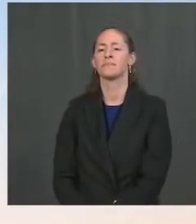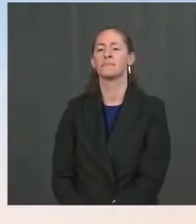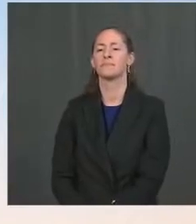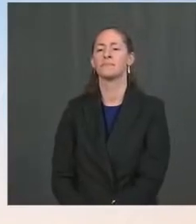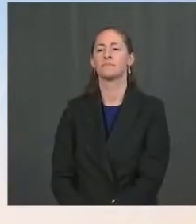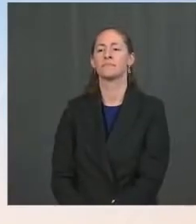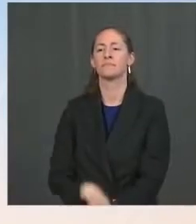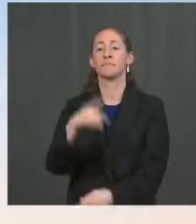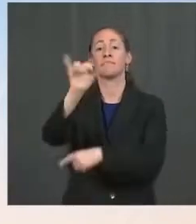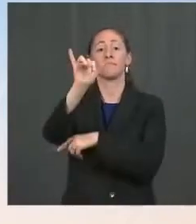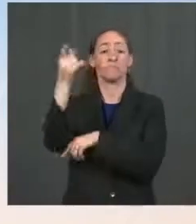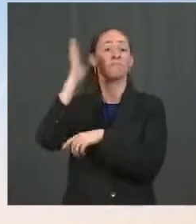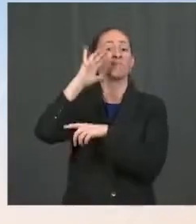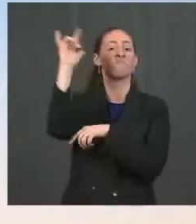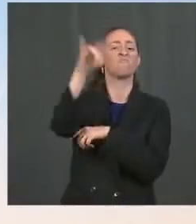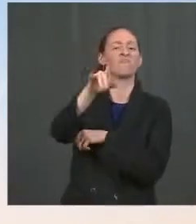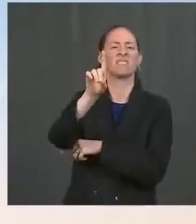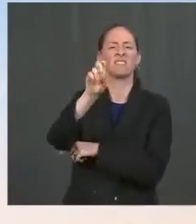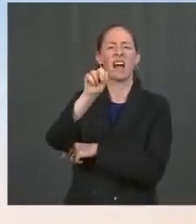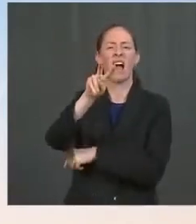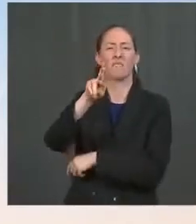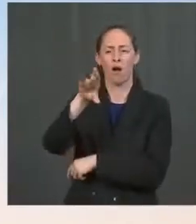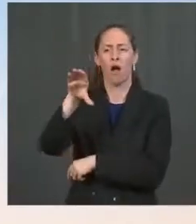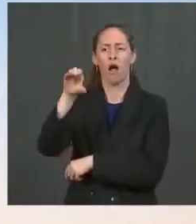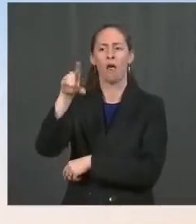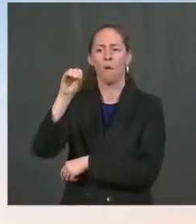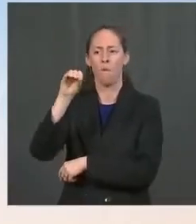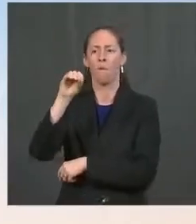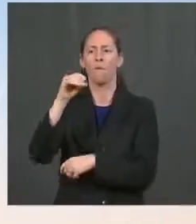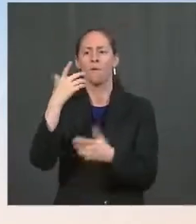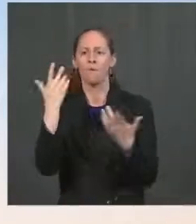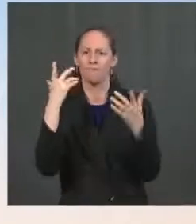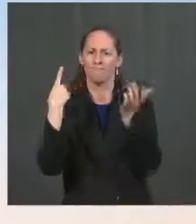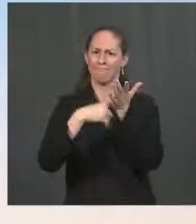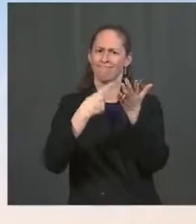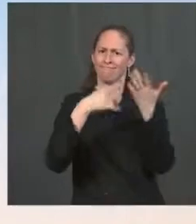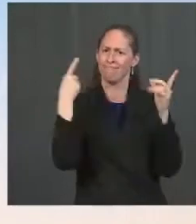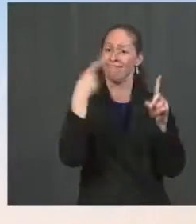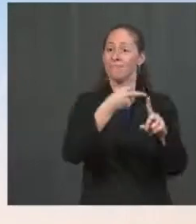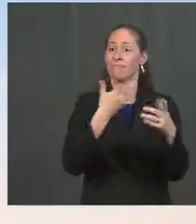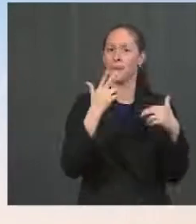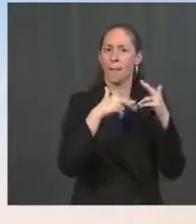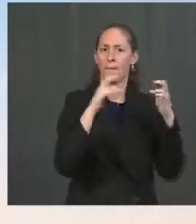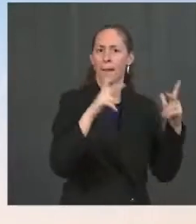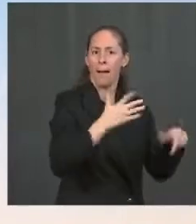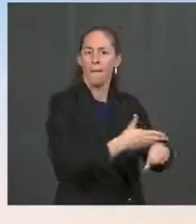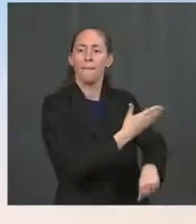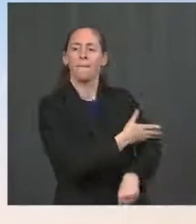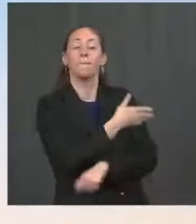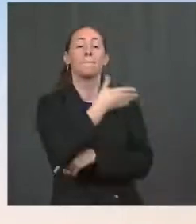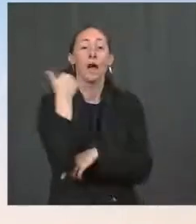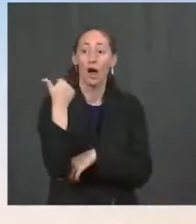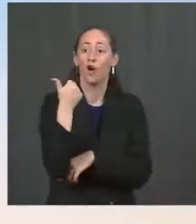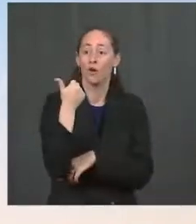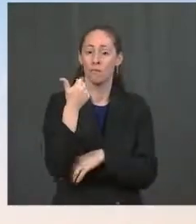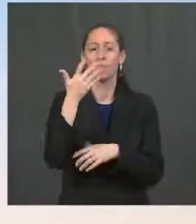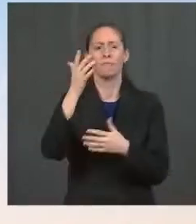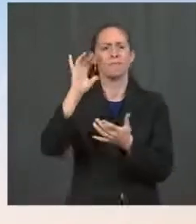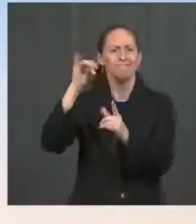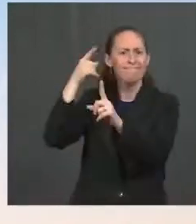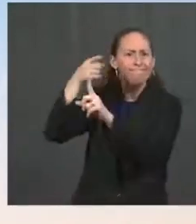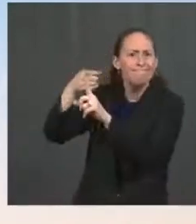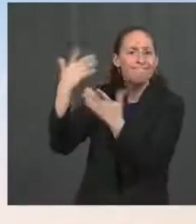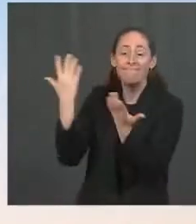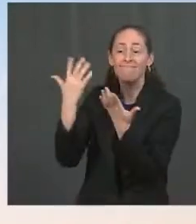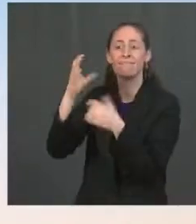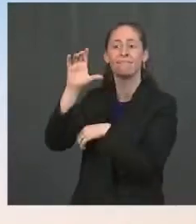Better event. The president will highlight how wildfire season is now a year-round event because of climate change, that no one is immune to climate change, and how